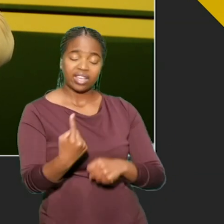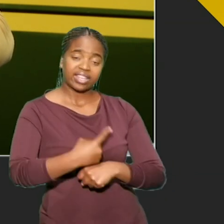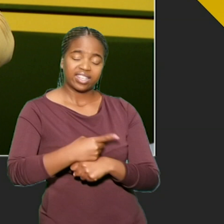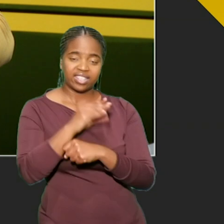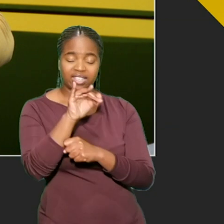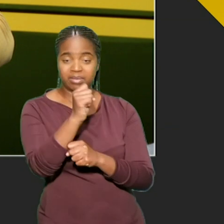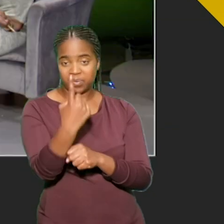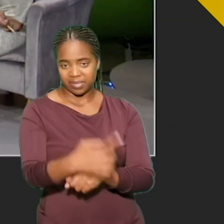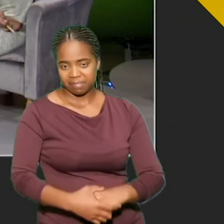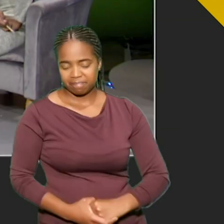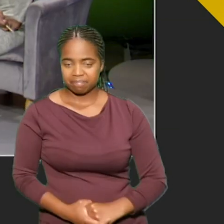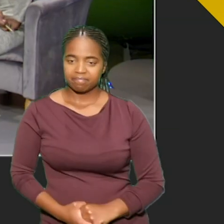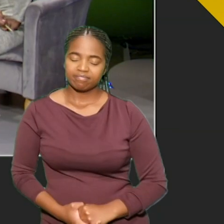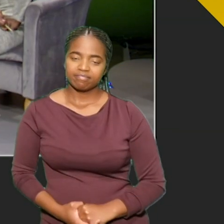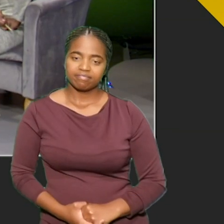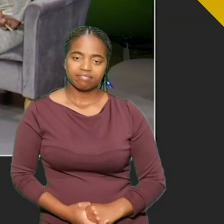on SABC 1.